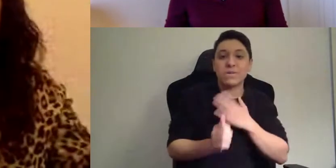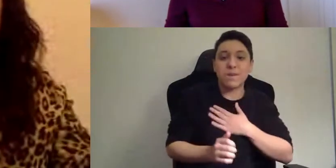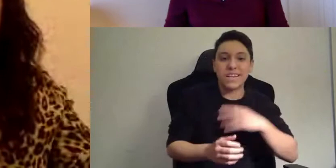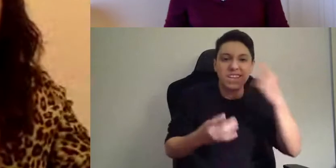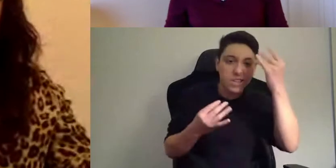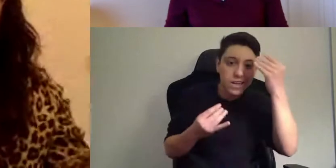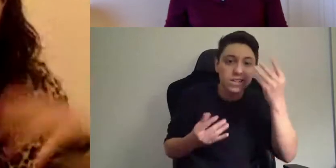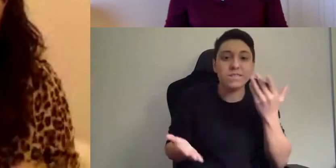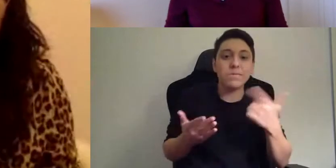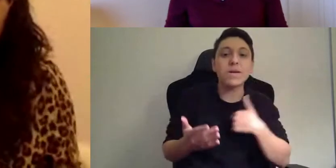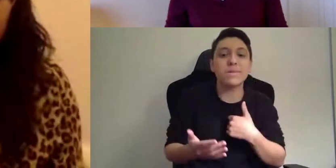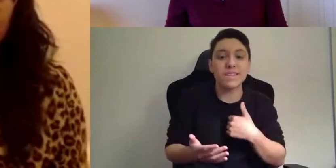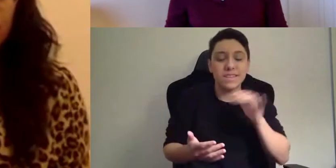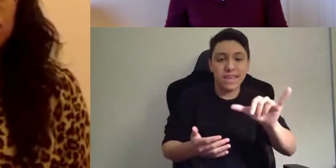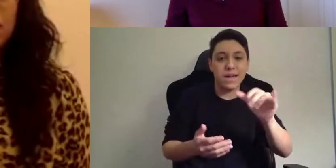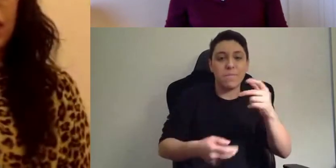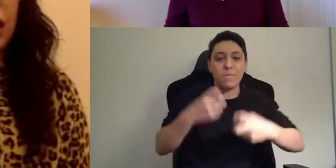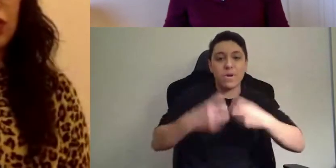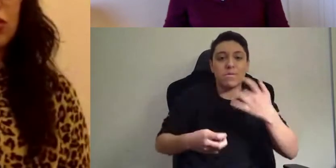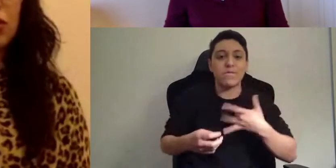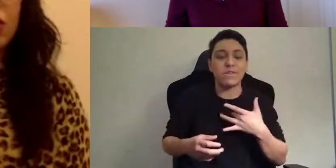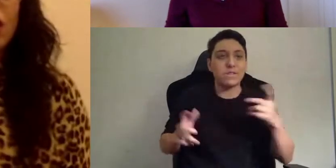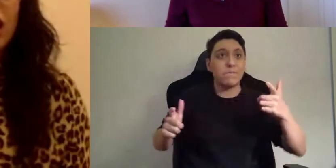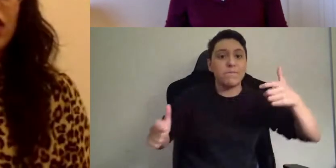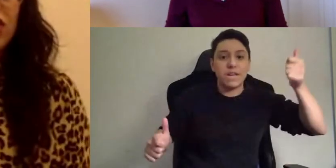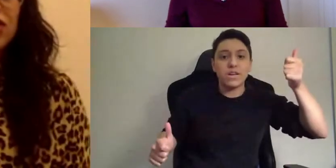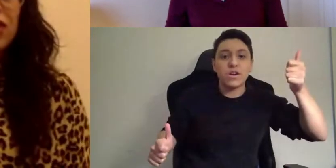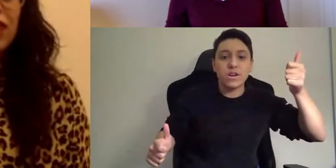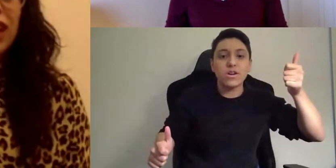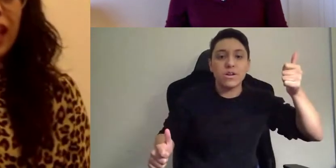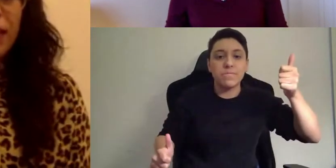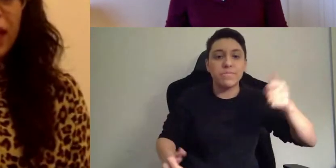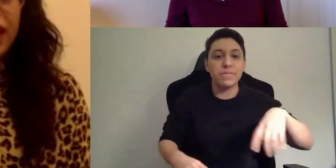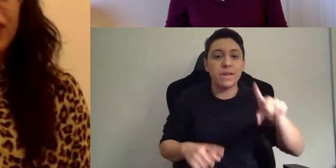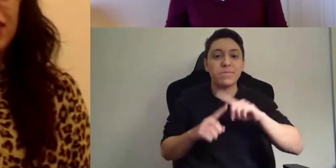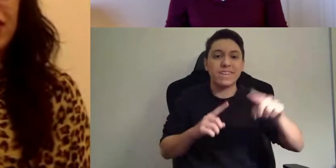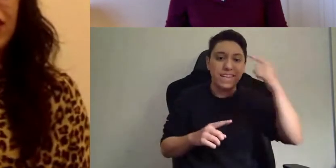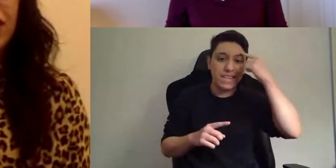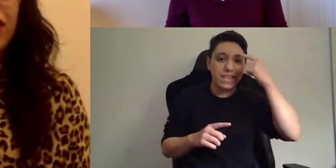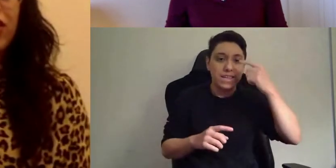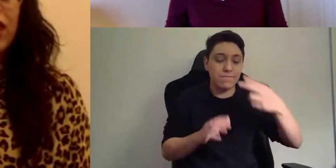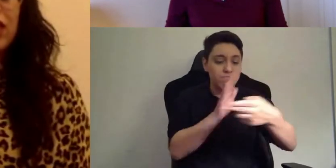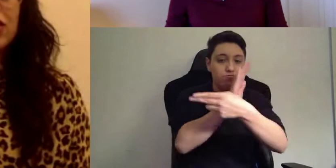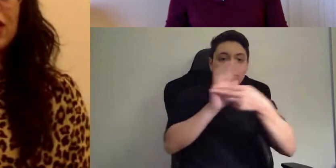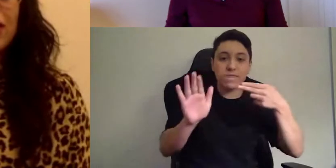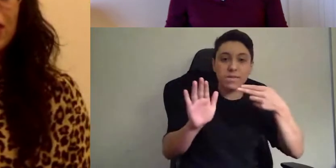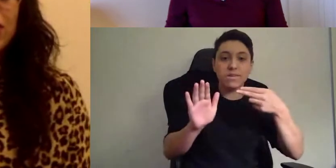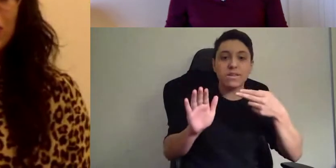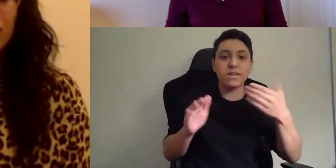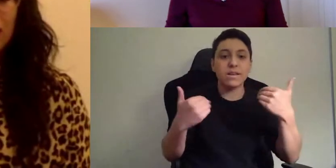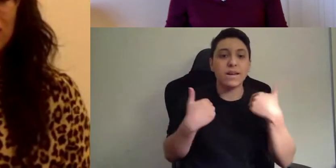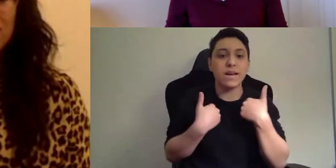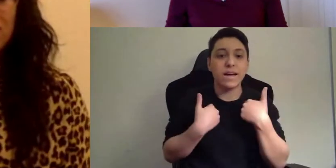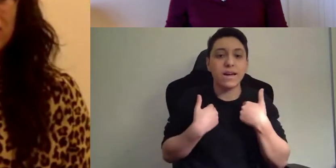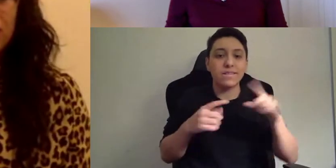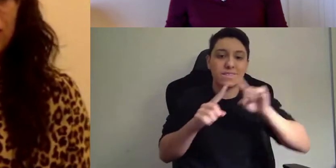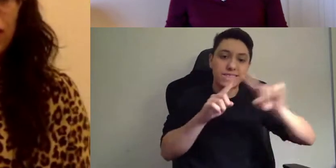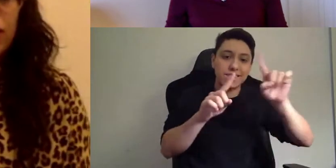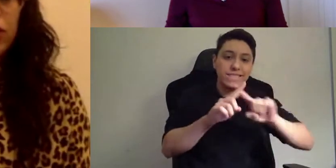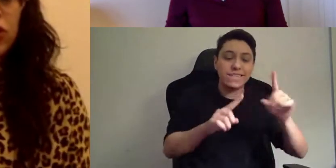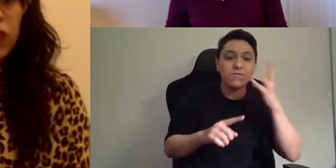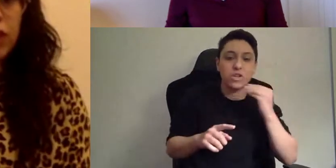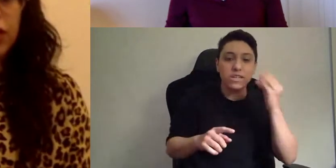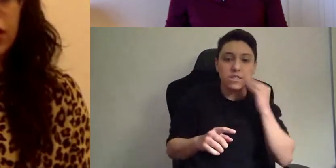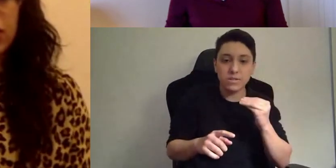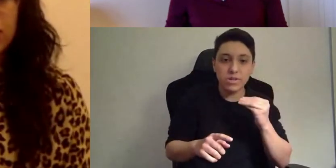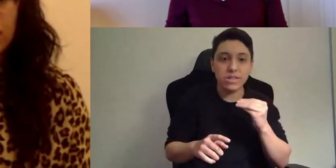perhaps that would feel bigger and bigger and bigger to me. And so I think just even naming that there are these experiences that are